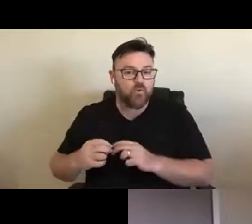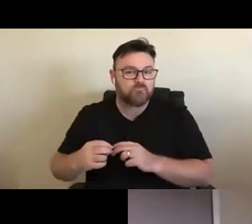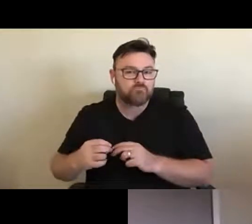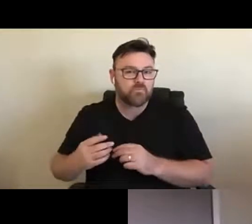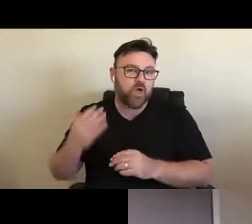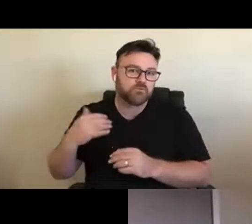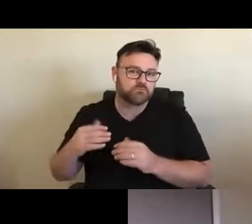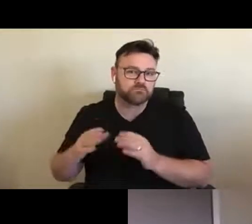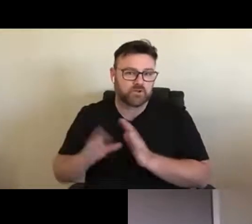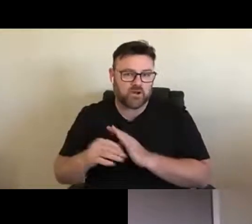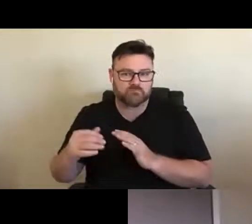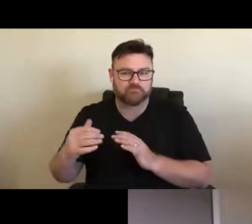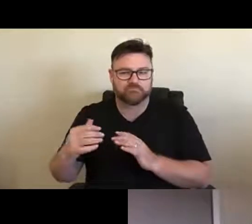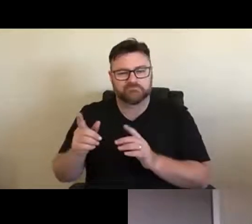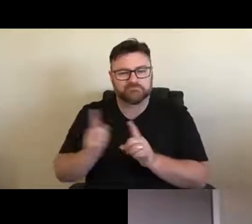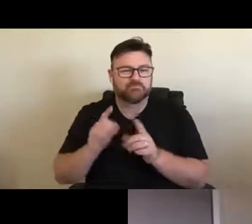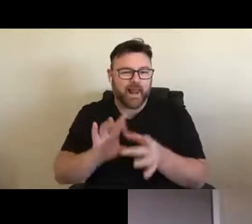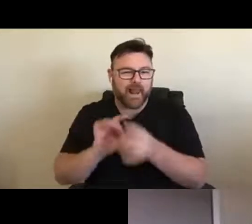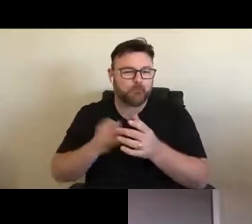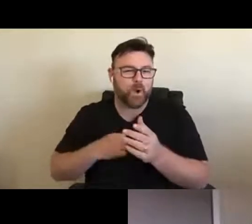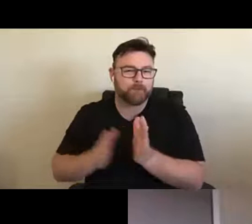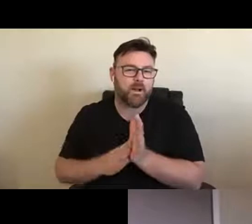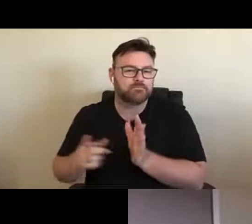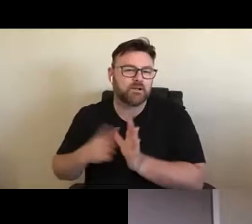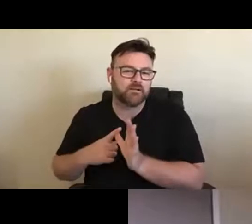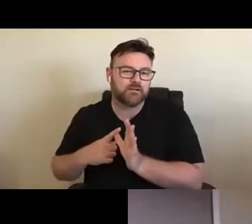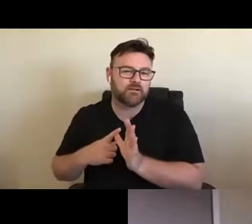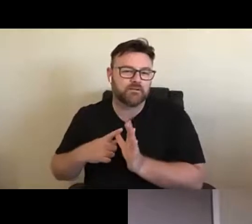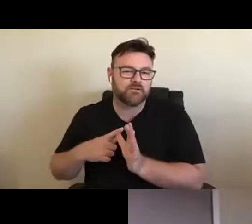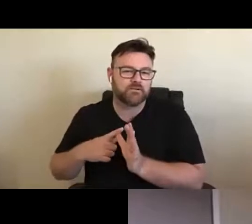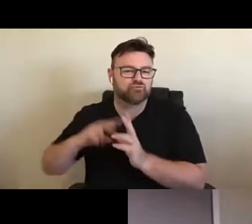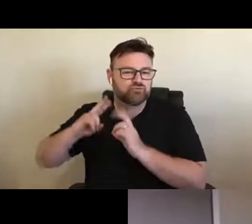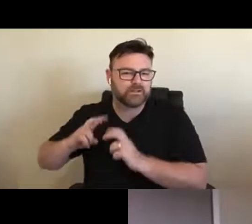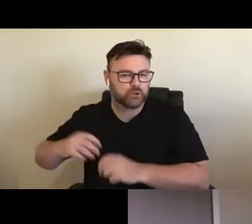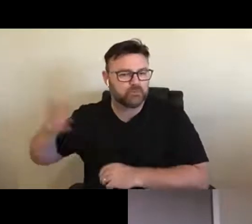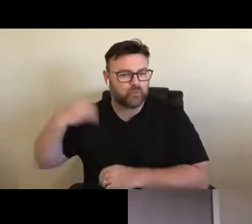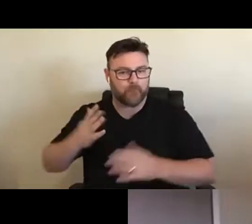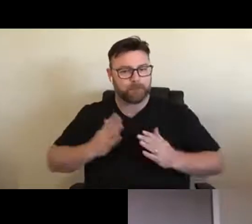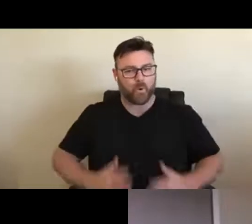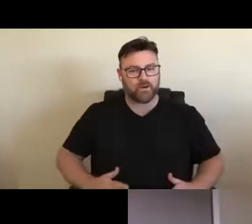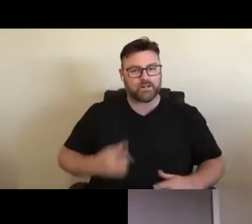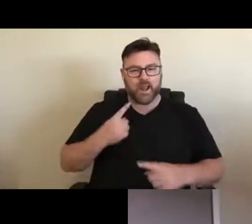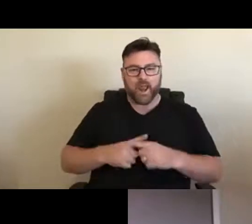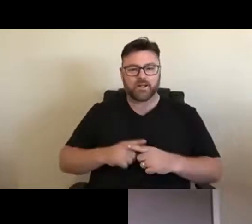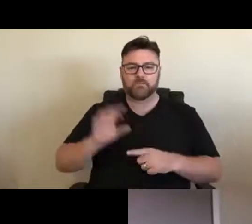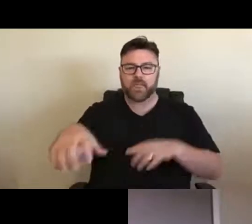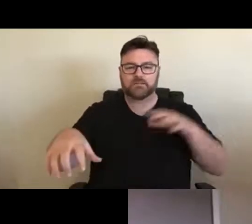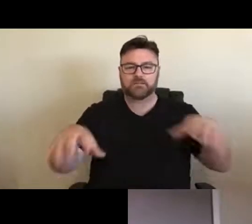master's research about the relationship between the body and place. And this project has been really fascinating because it